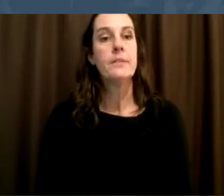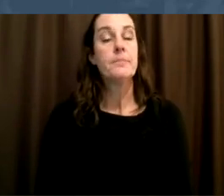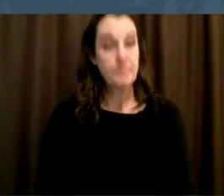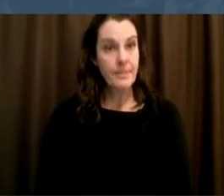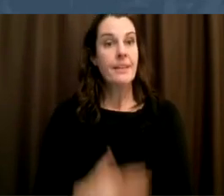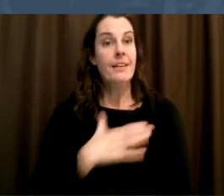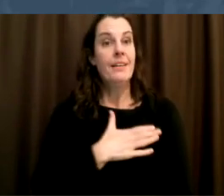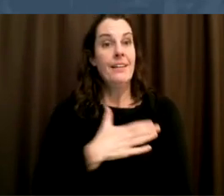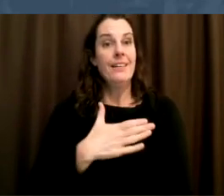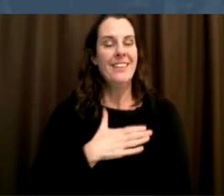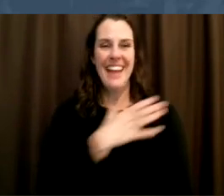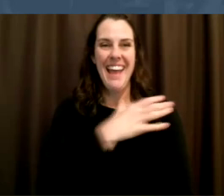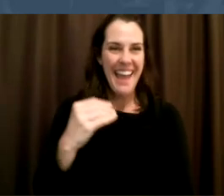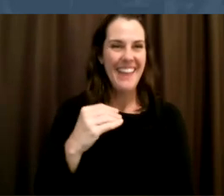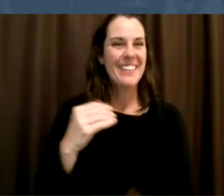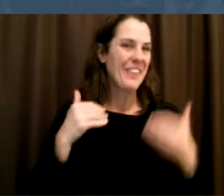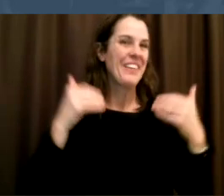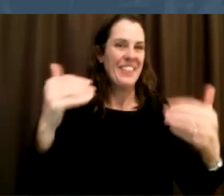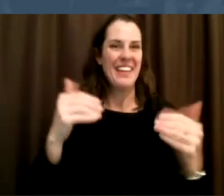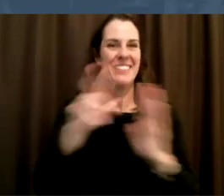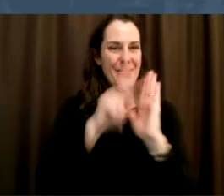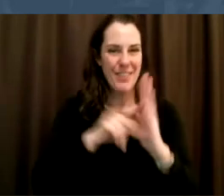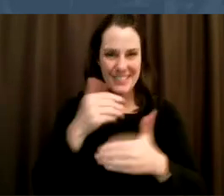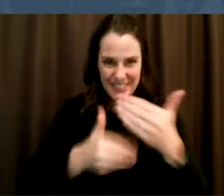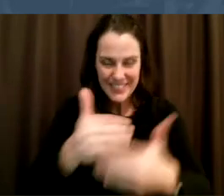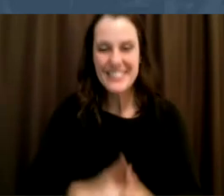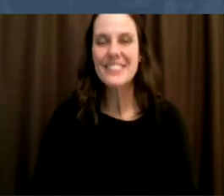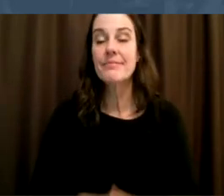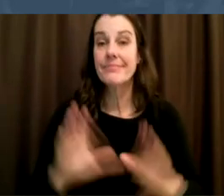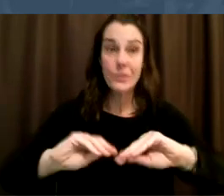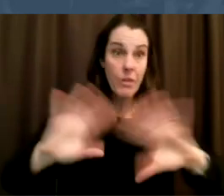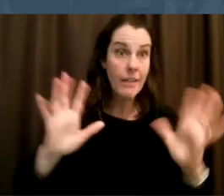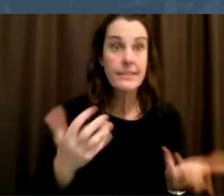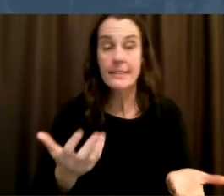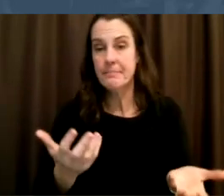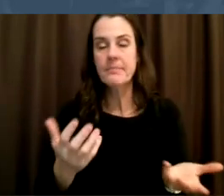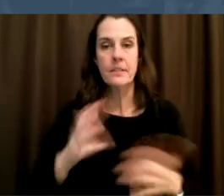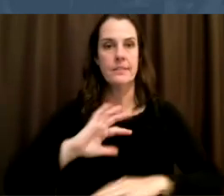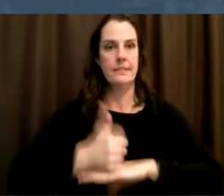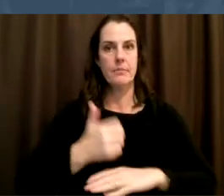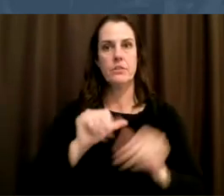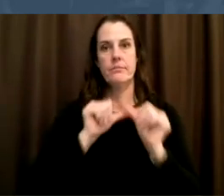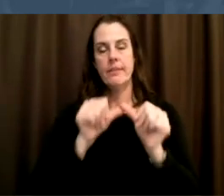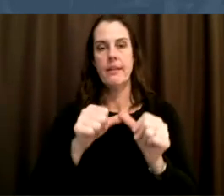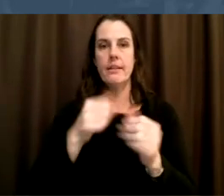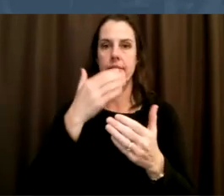And let's get into policies and procedures. So obviously, establishing and maintaining a control environment is going to be